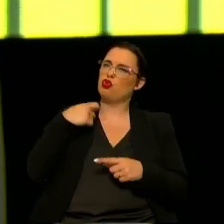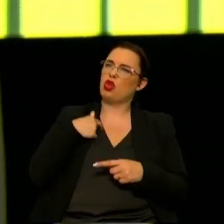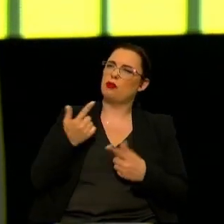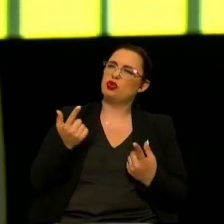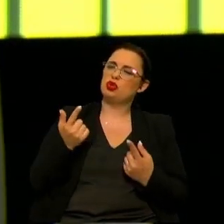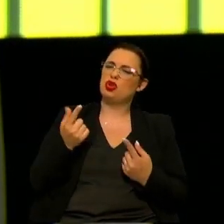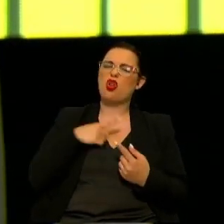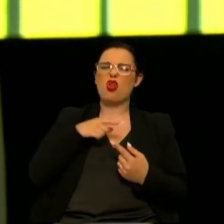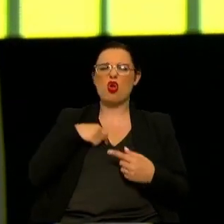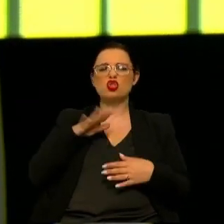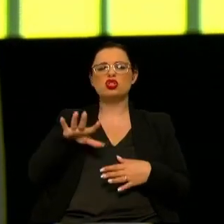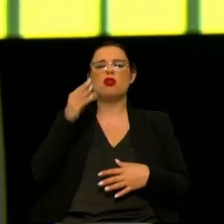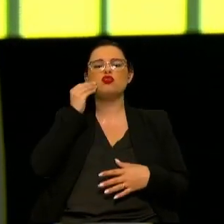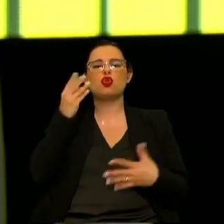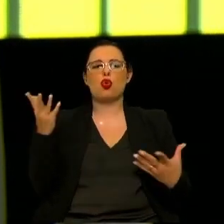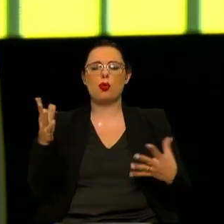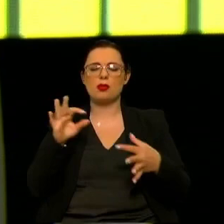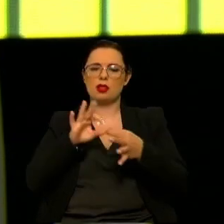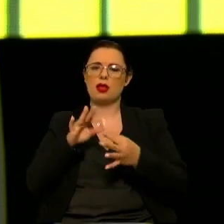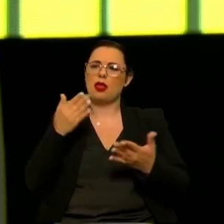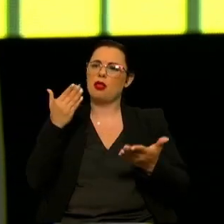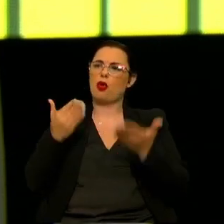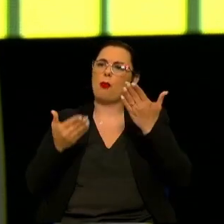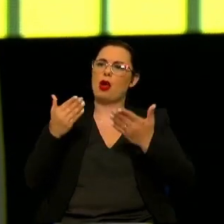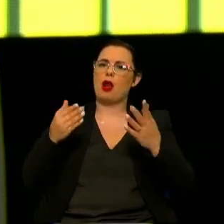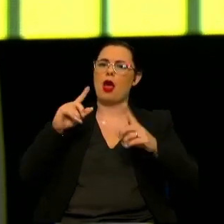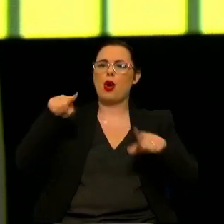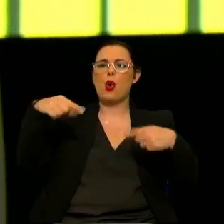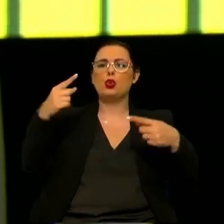we may question ourselves. What about